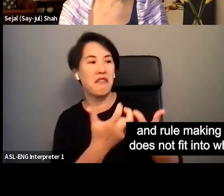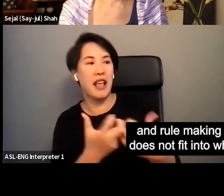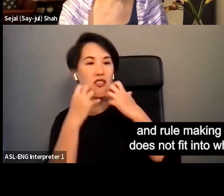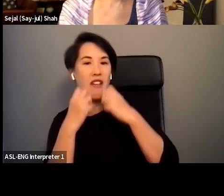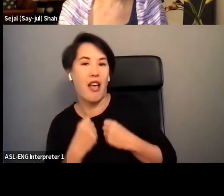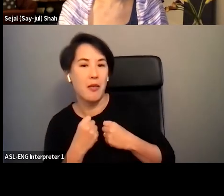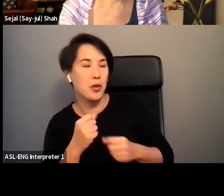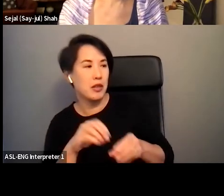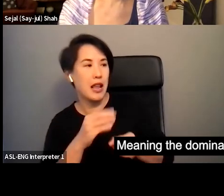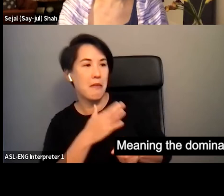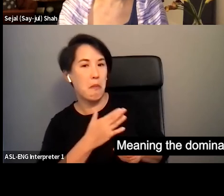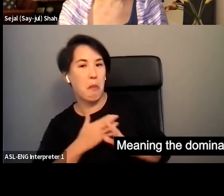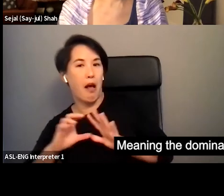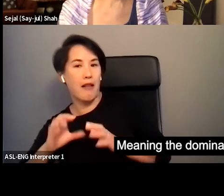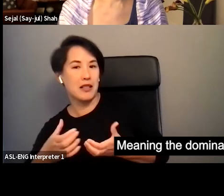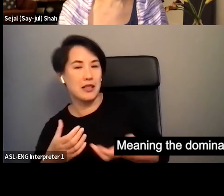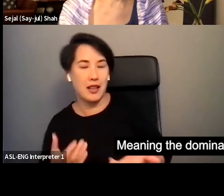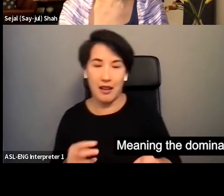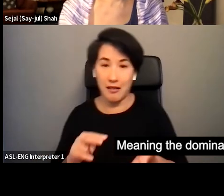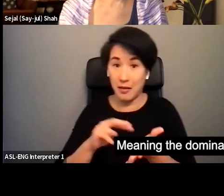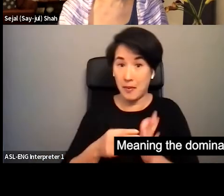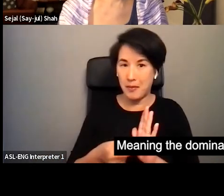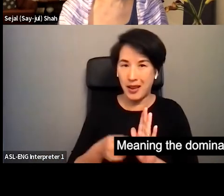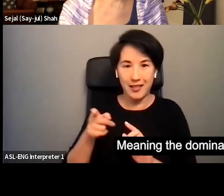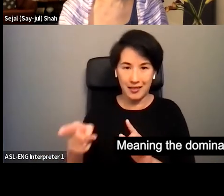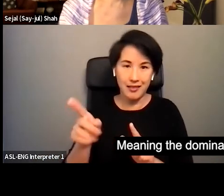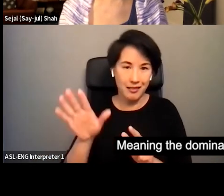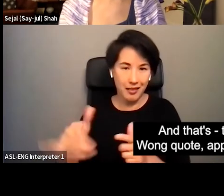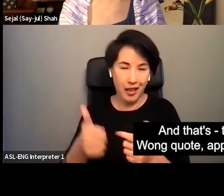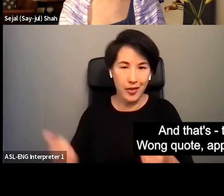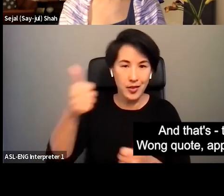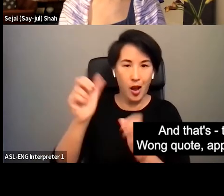my set, meaning the dominant set of mainstream rules.